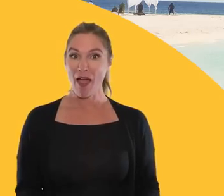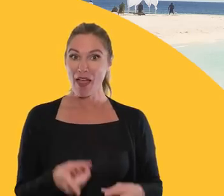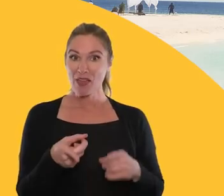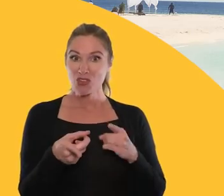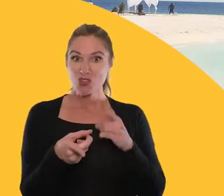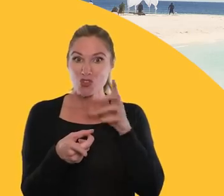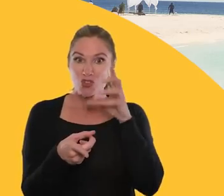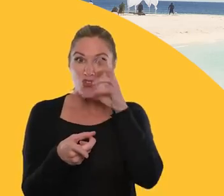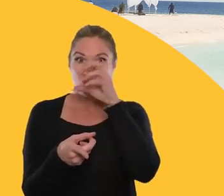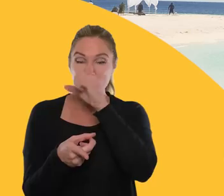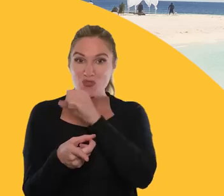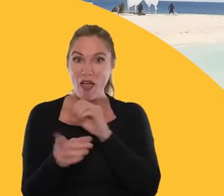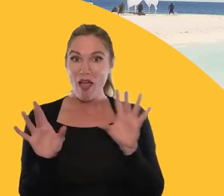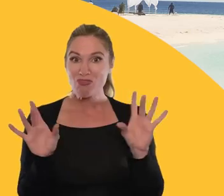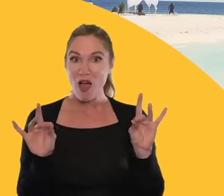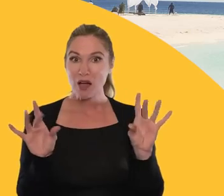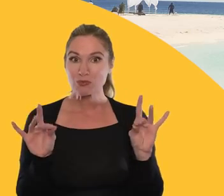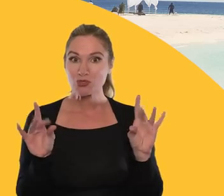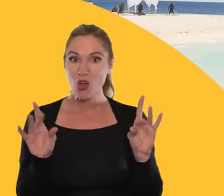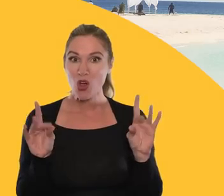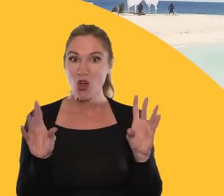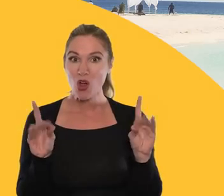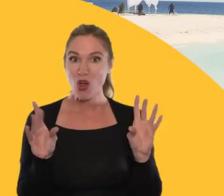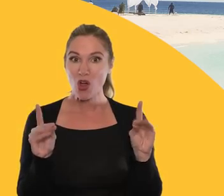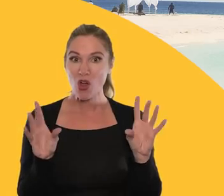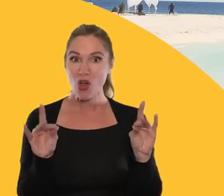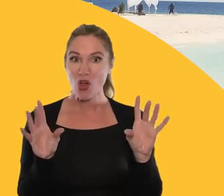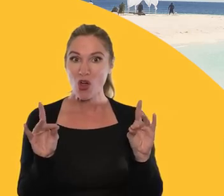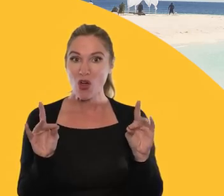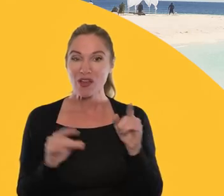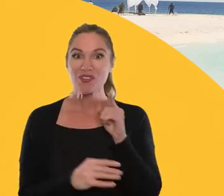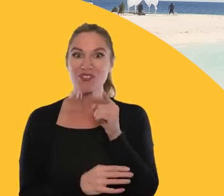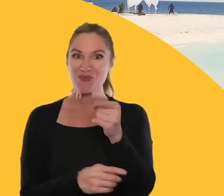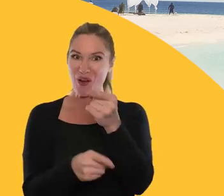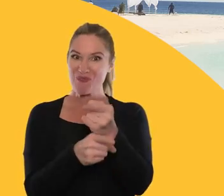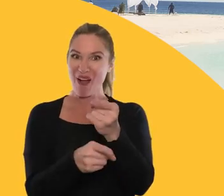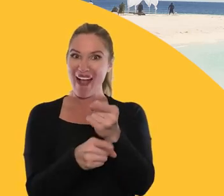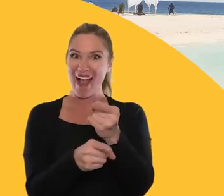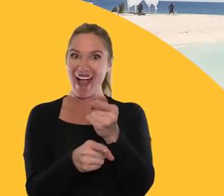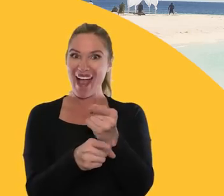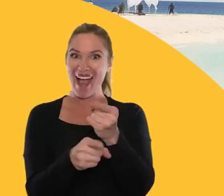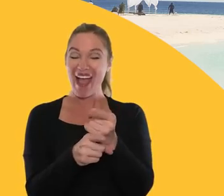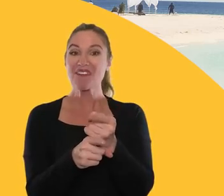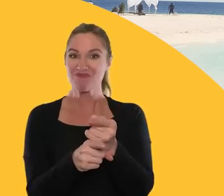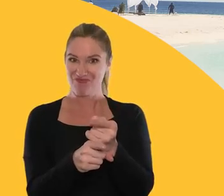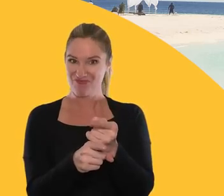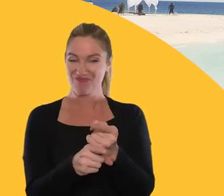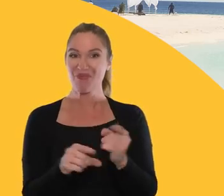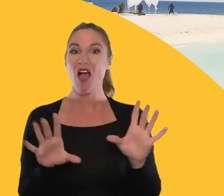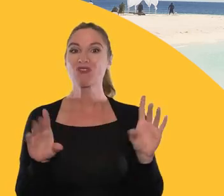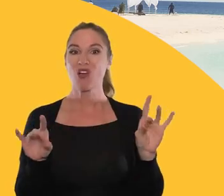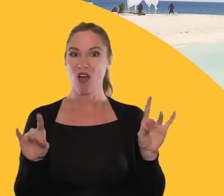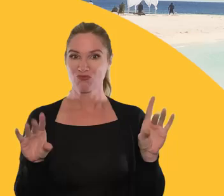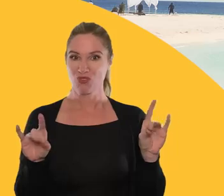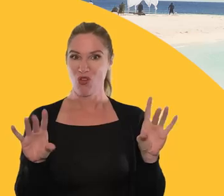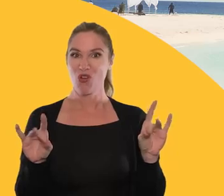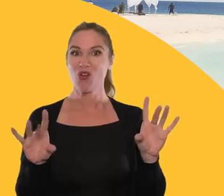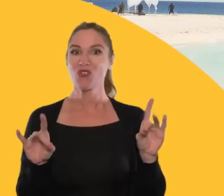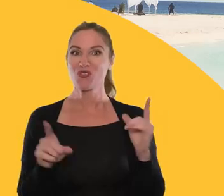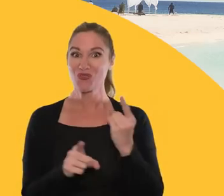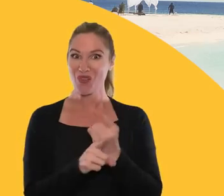If you guessed lobster, you are right. This is